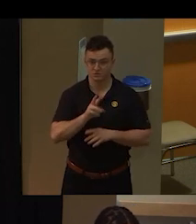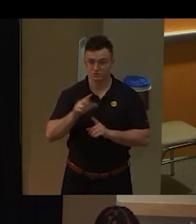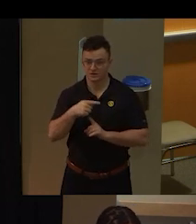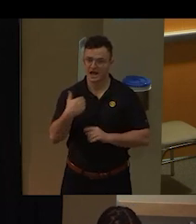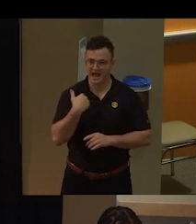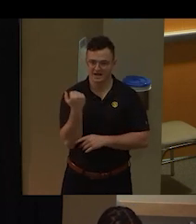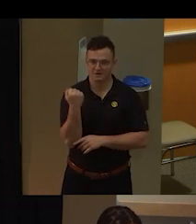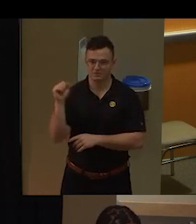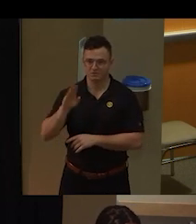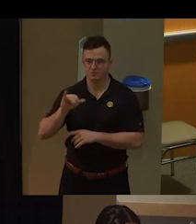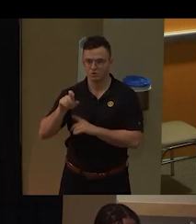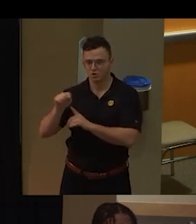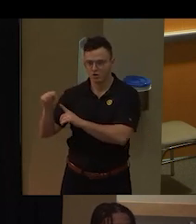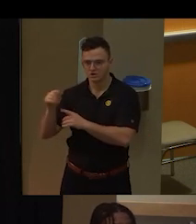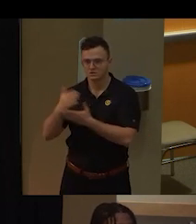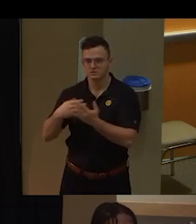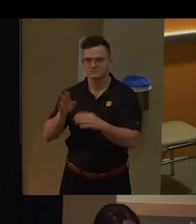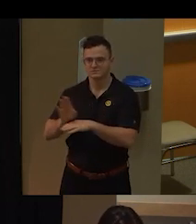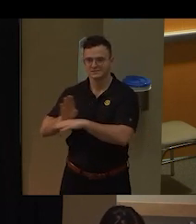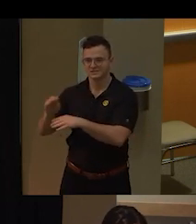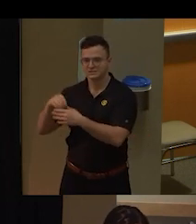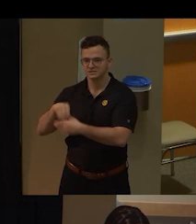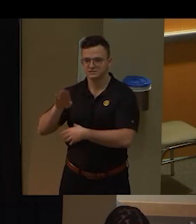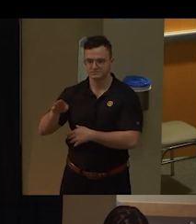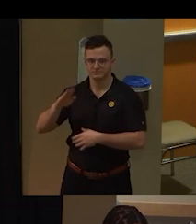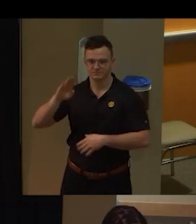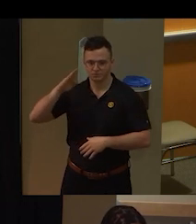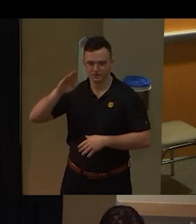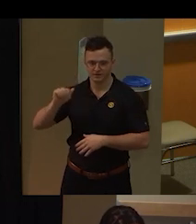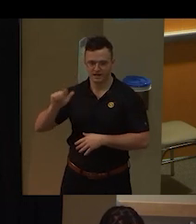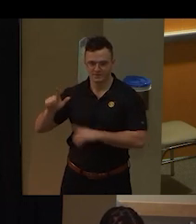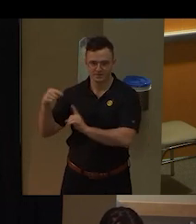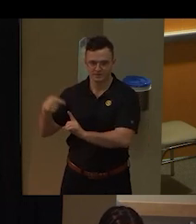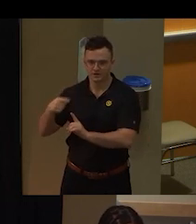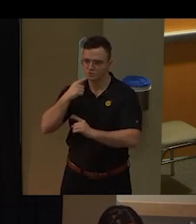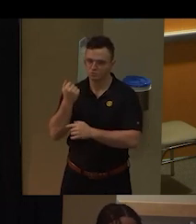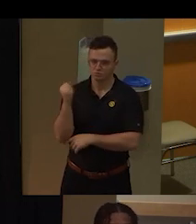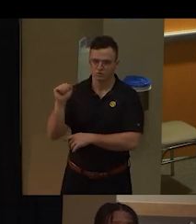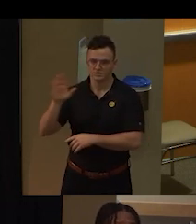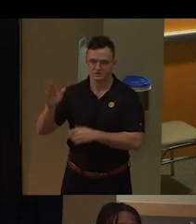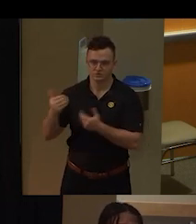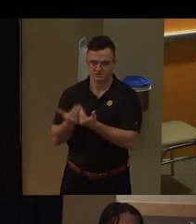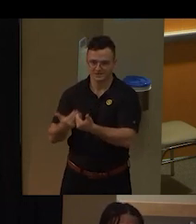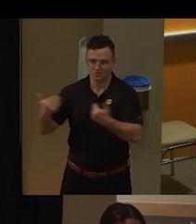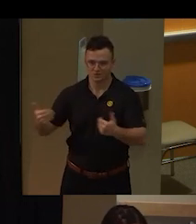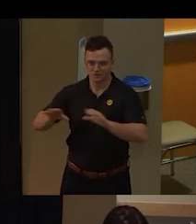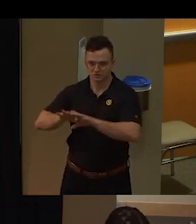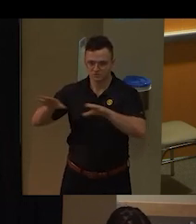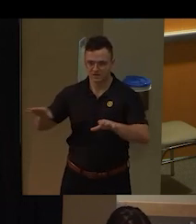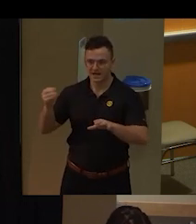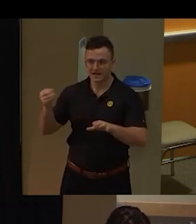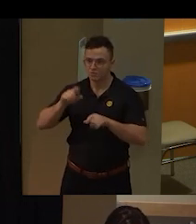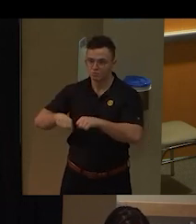led a boycott of white-owned businesses in Birmingham, Alabama, to protest against segregation, thereby defying a state